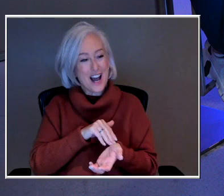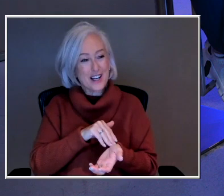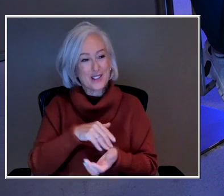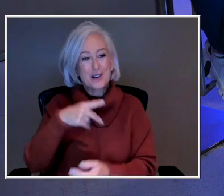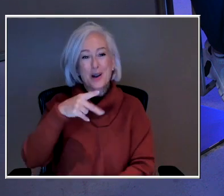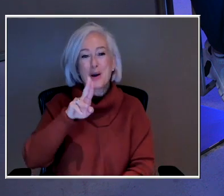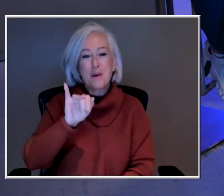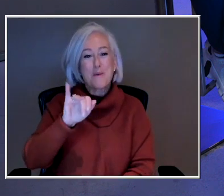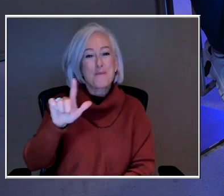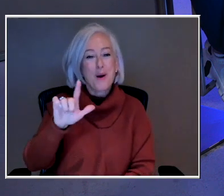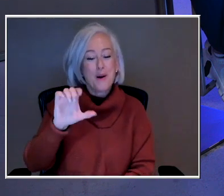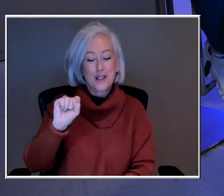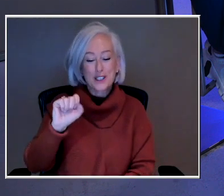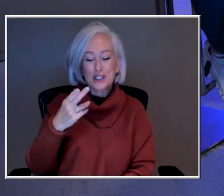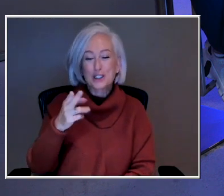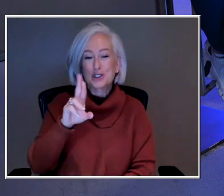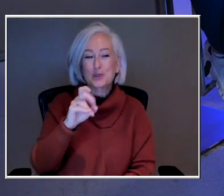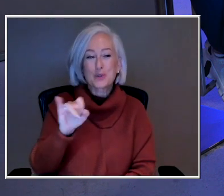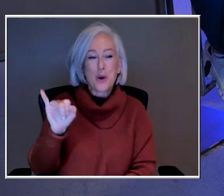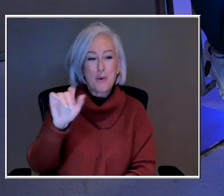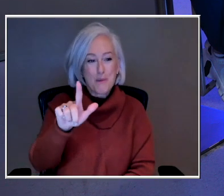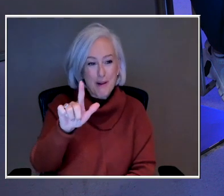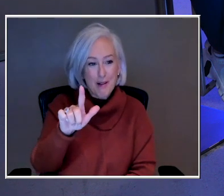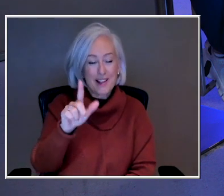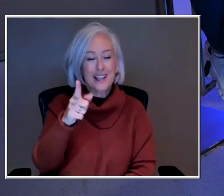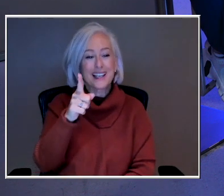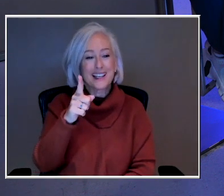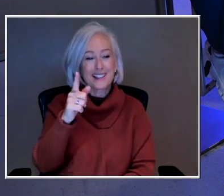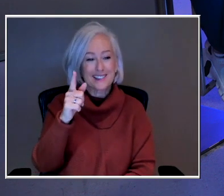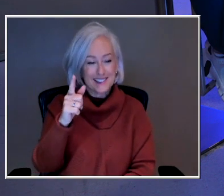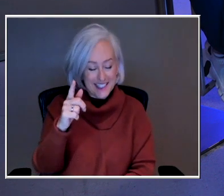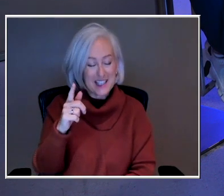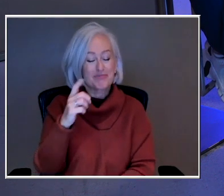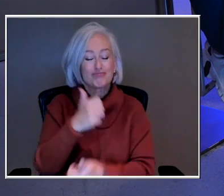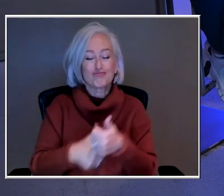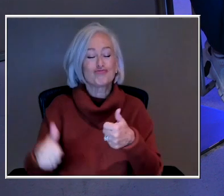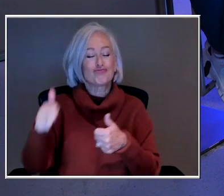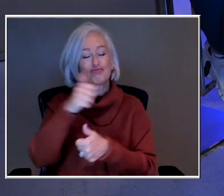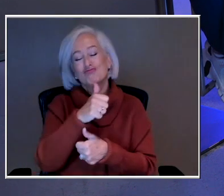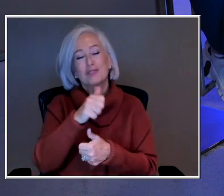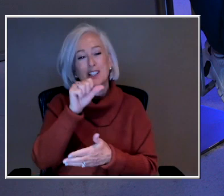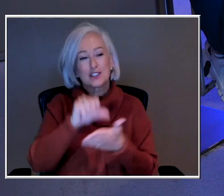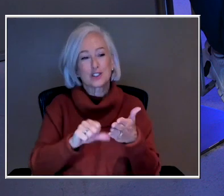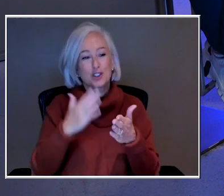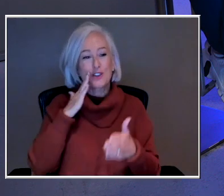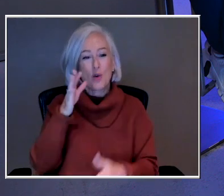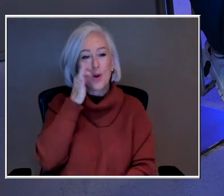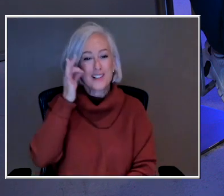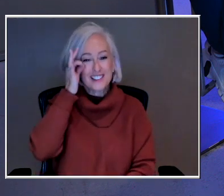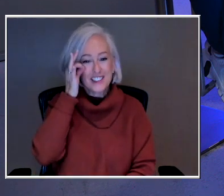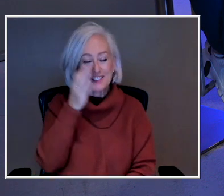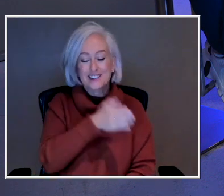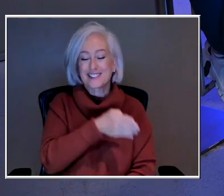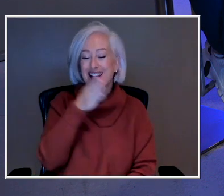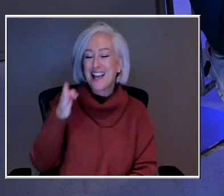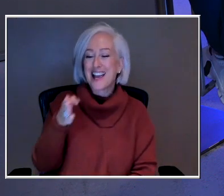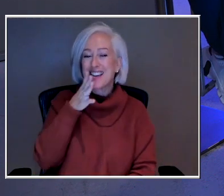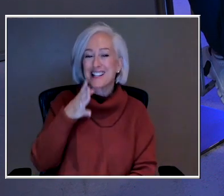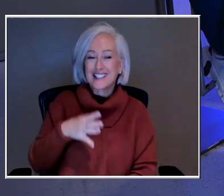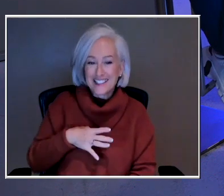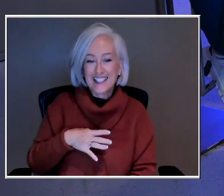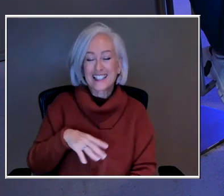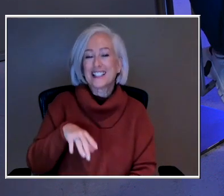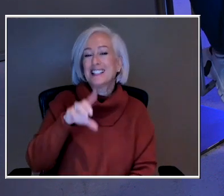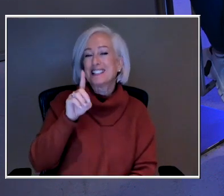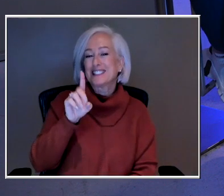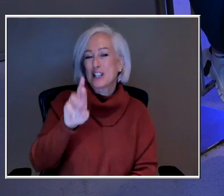Chiefs games. He is the head team orthopedic surgeon for the Chiefs. And also here right next to me is Dr. Lisa Vopat. She is sports medicine